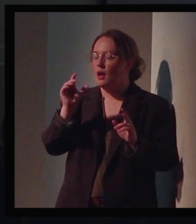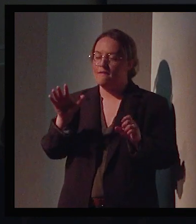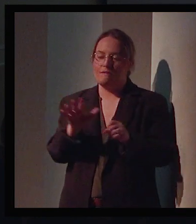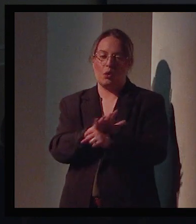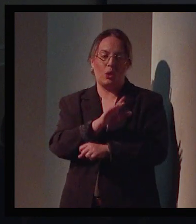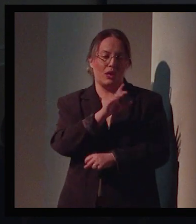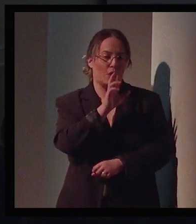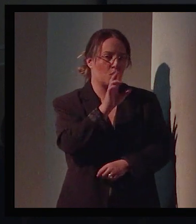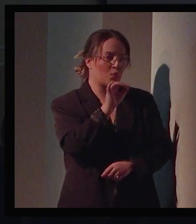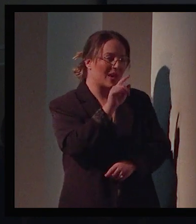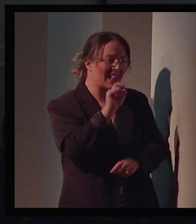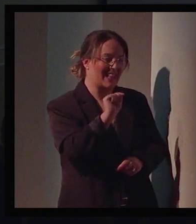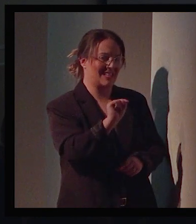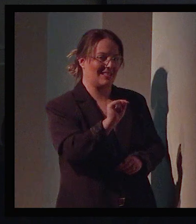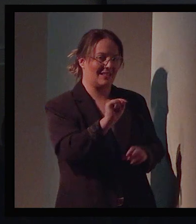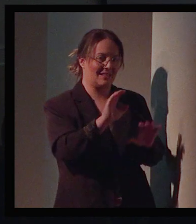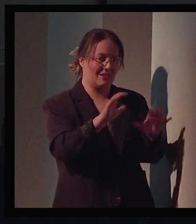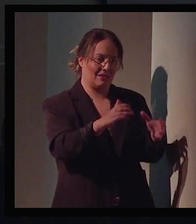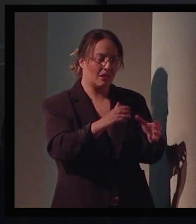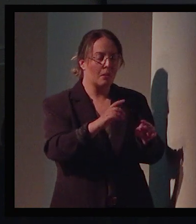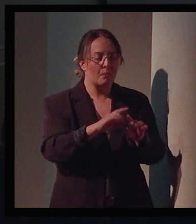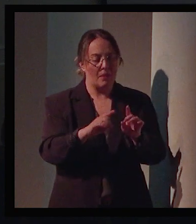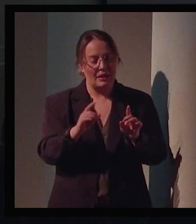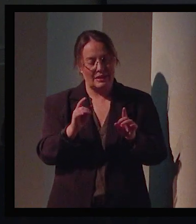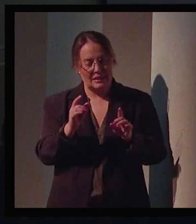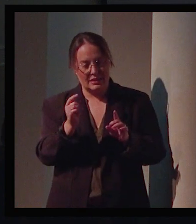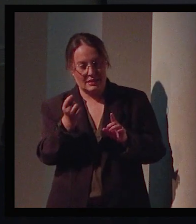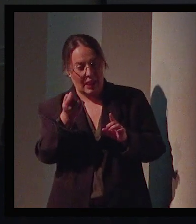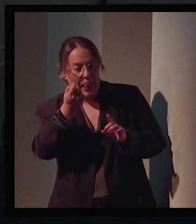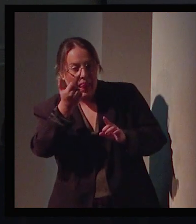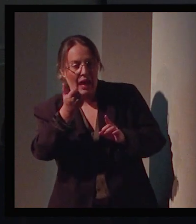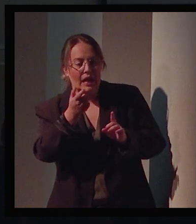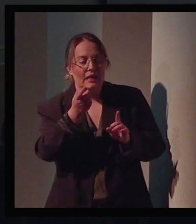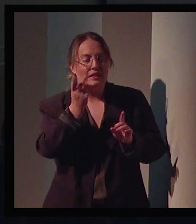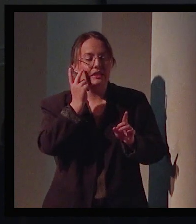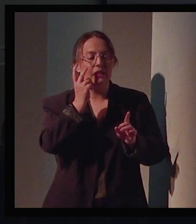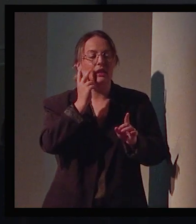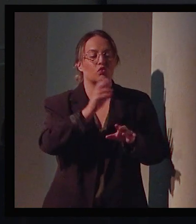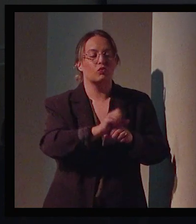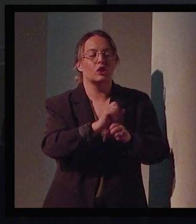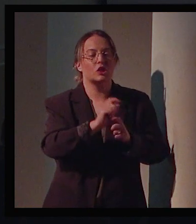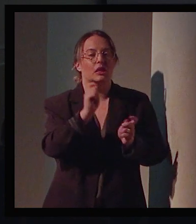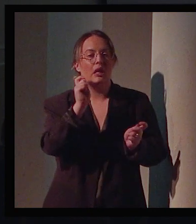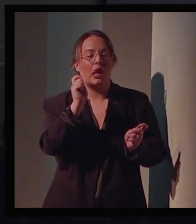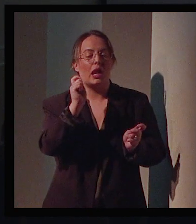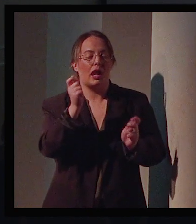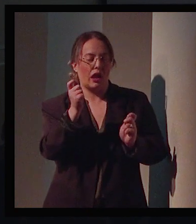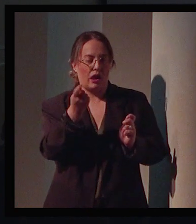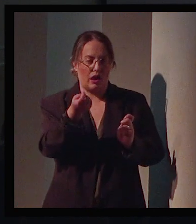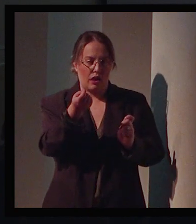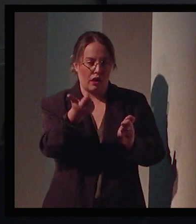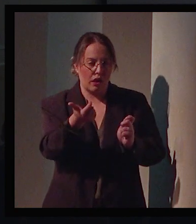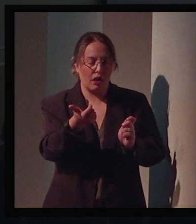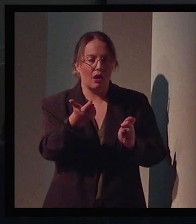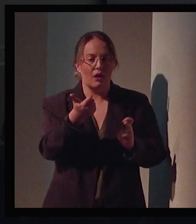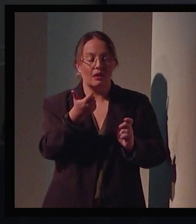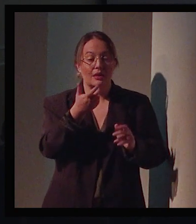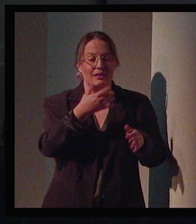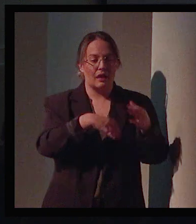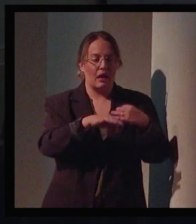the realist camp, yet there is a slight departure from tradition here. Instead of a kind of